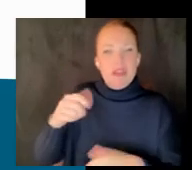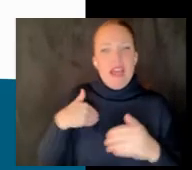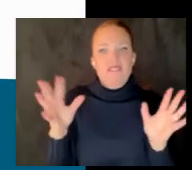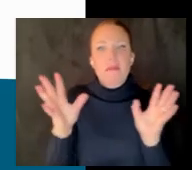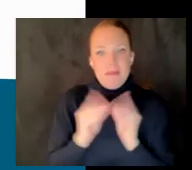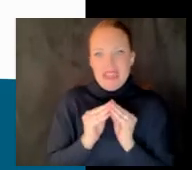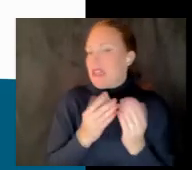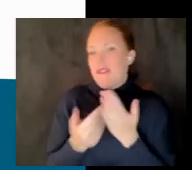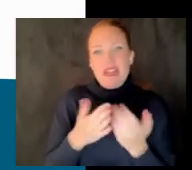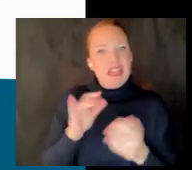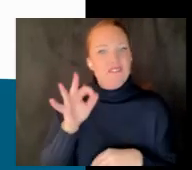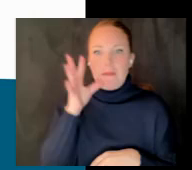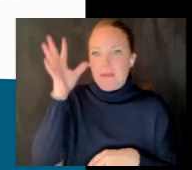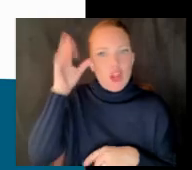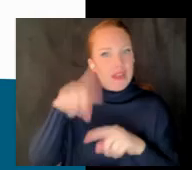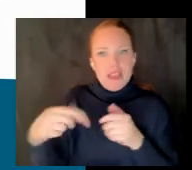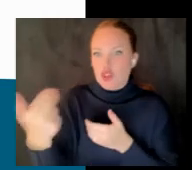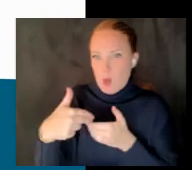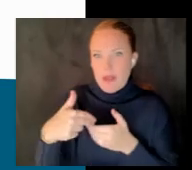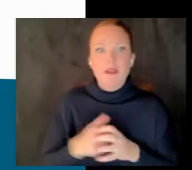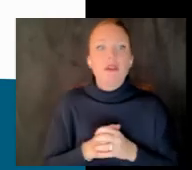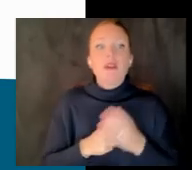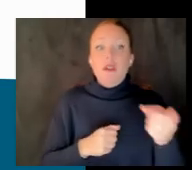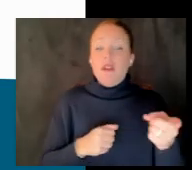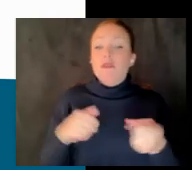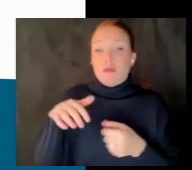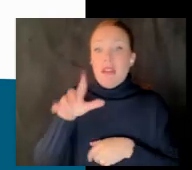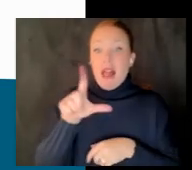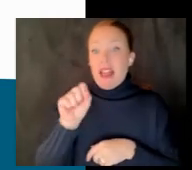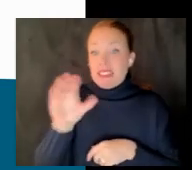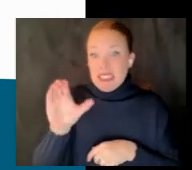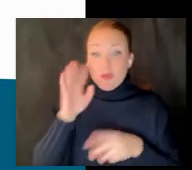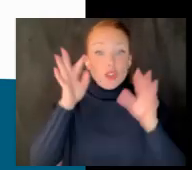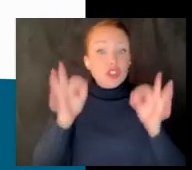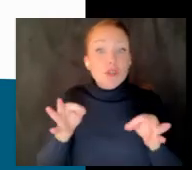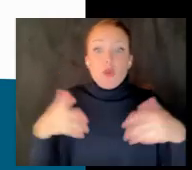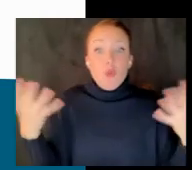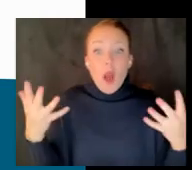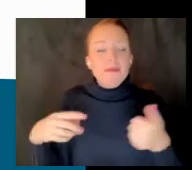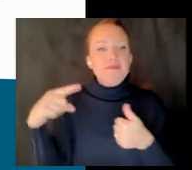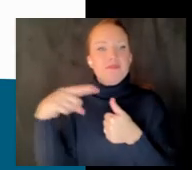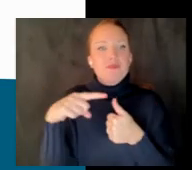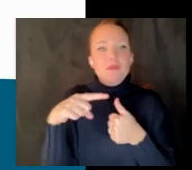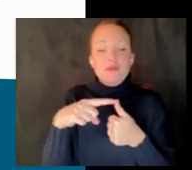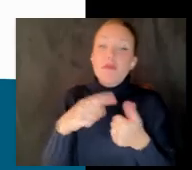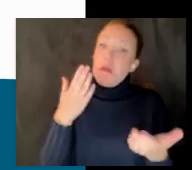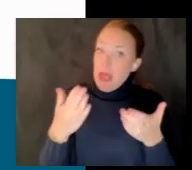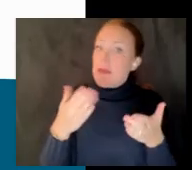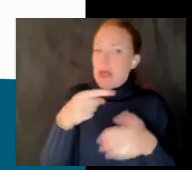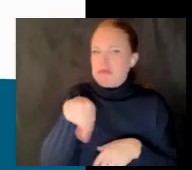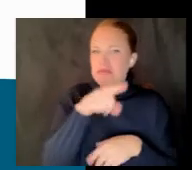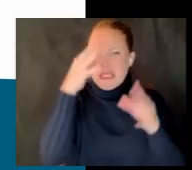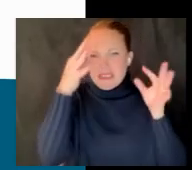The local screening committee will determine one of the following outcomes. The local screening committee team may conclude that